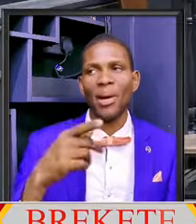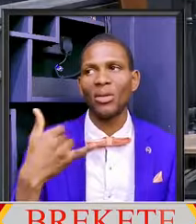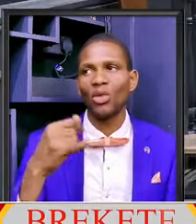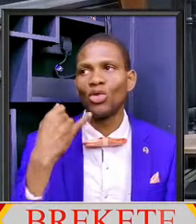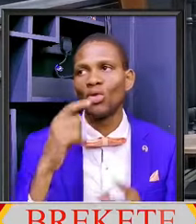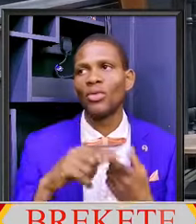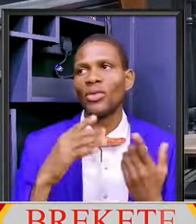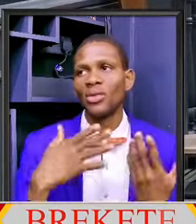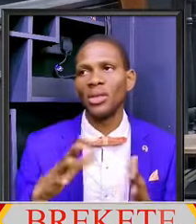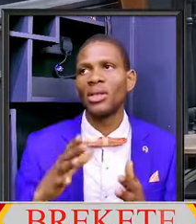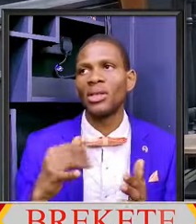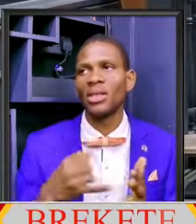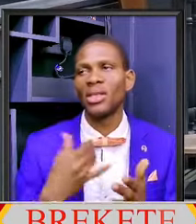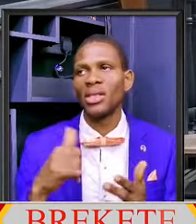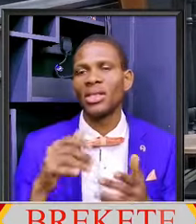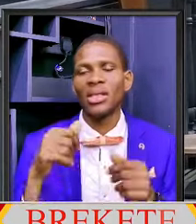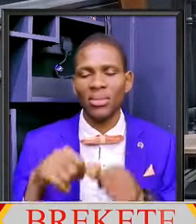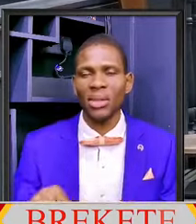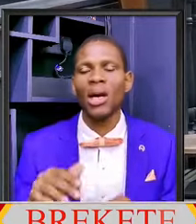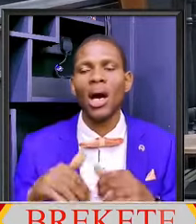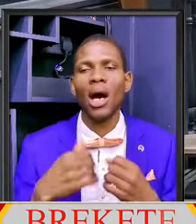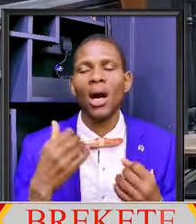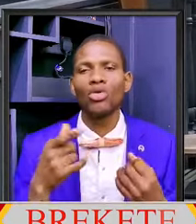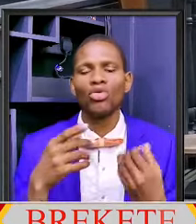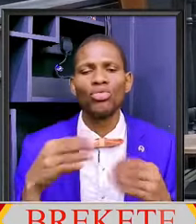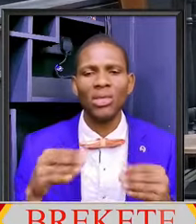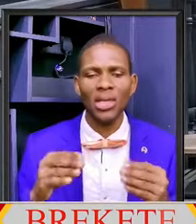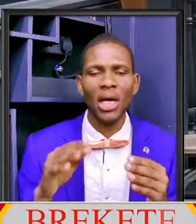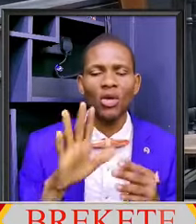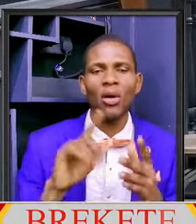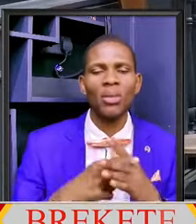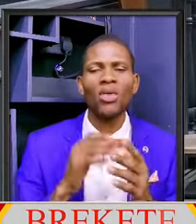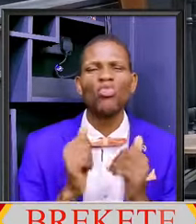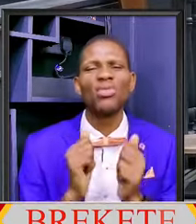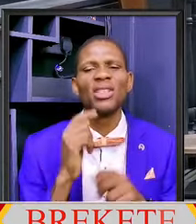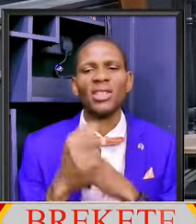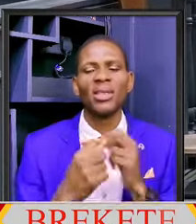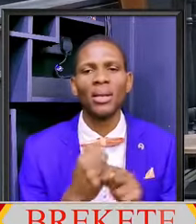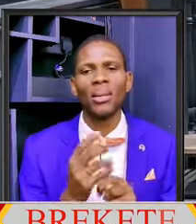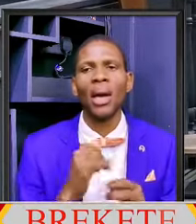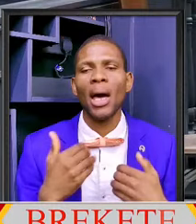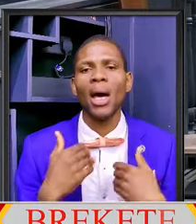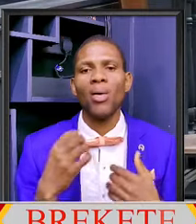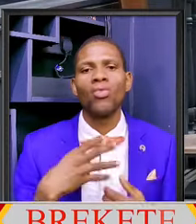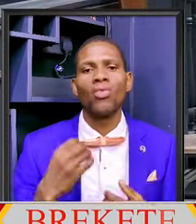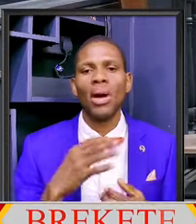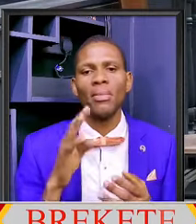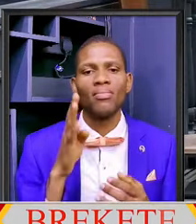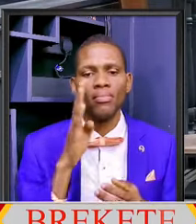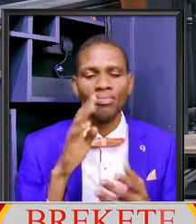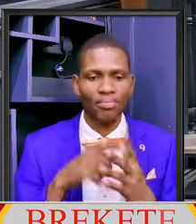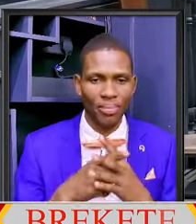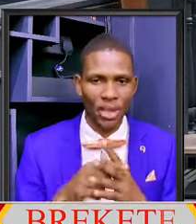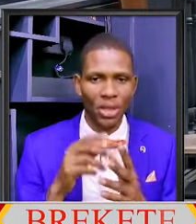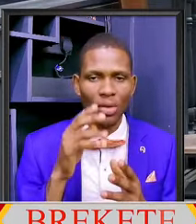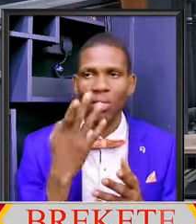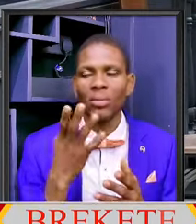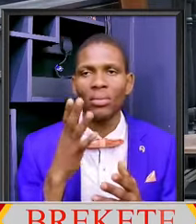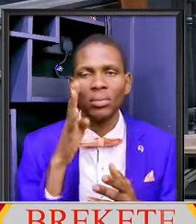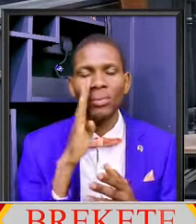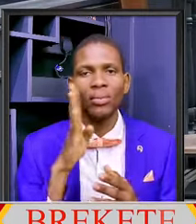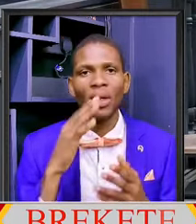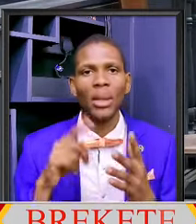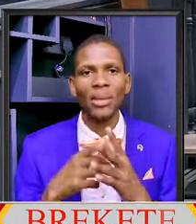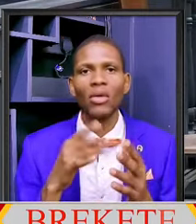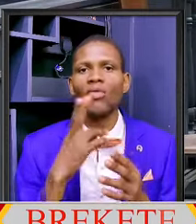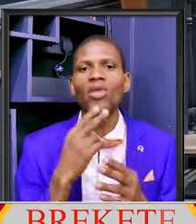still remains, sir. Okay, how you they sell your beans and which type of beans you get? Okay, sir, I get white beans, brown beans, and honey beans. Mm-hmm.